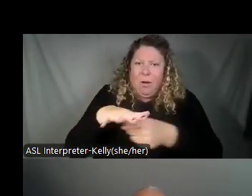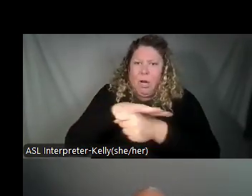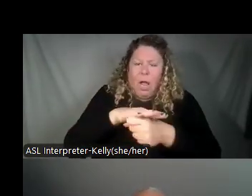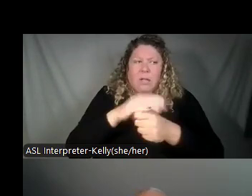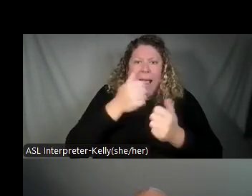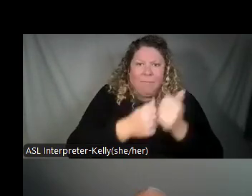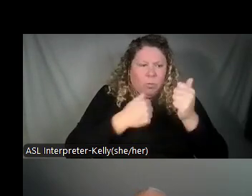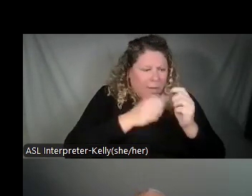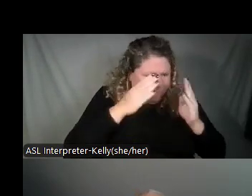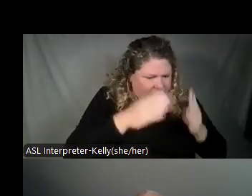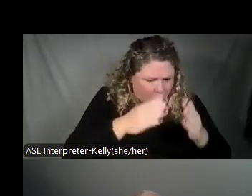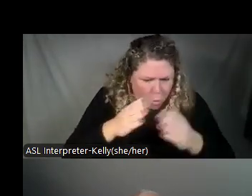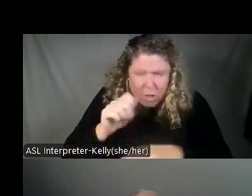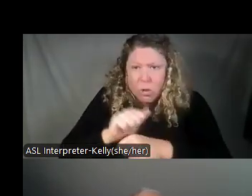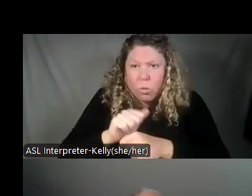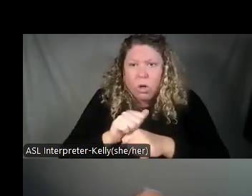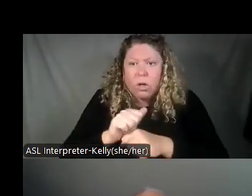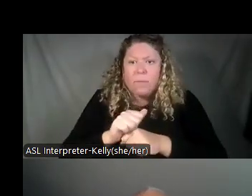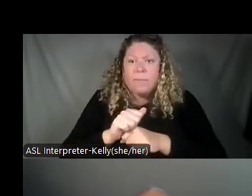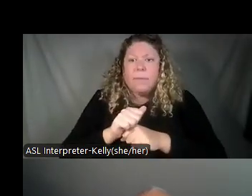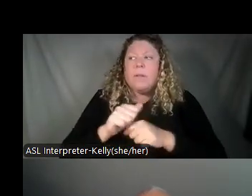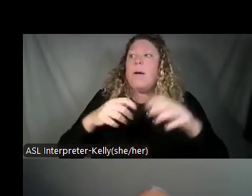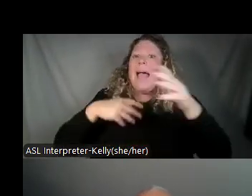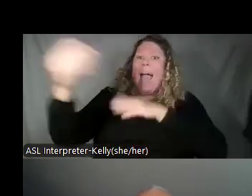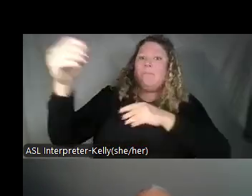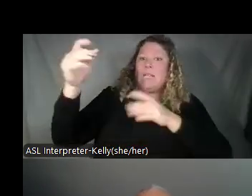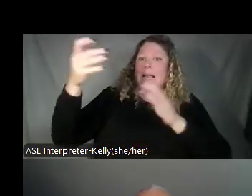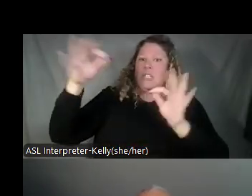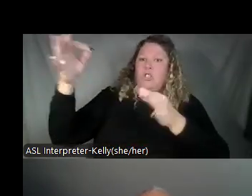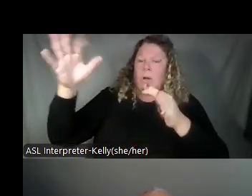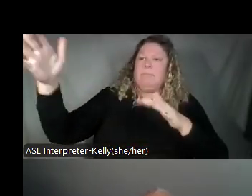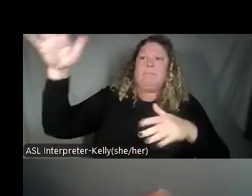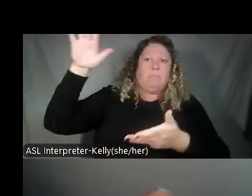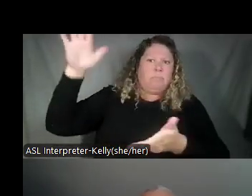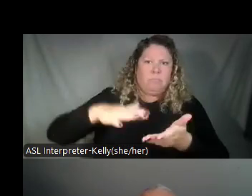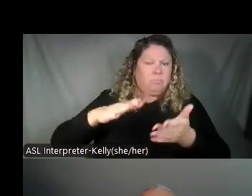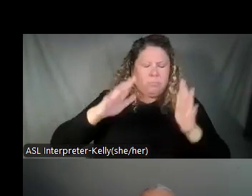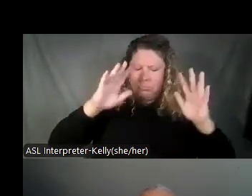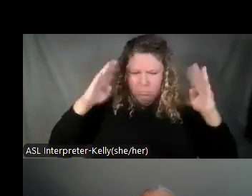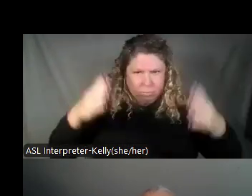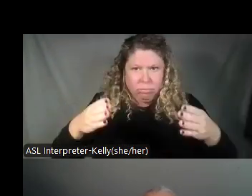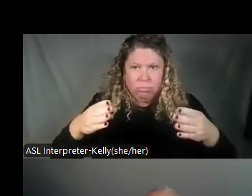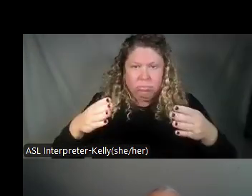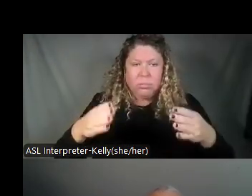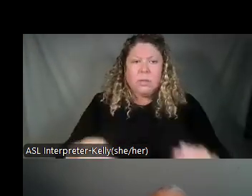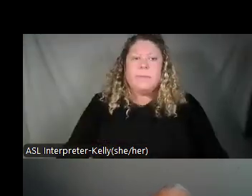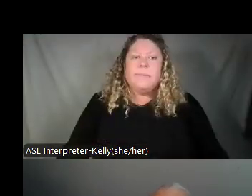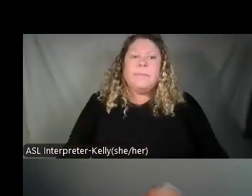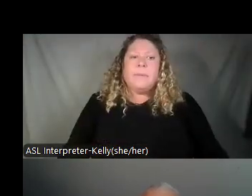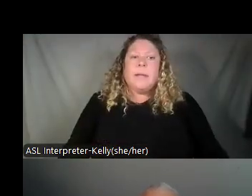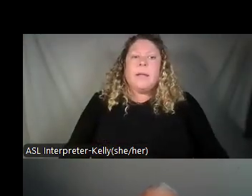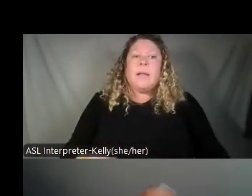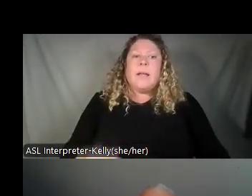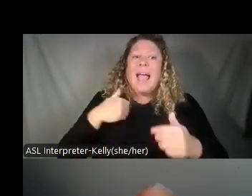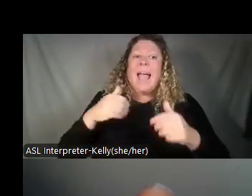that the distractions, outside distractions, are at a minimum. Area for stand-ups so that you can have a